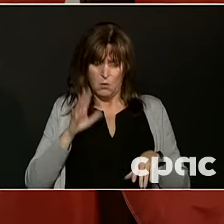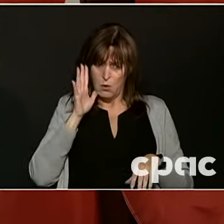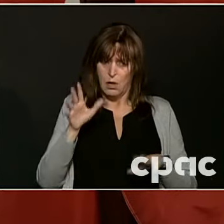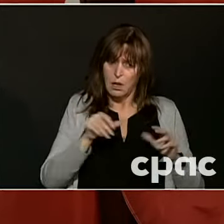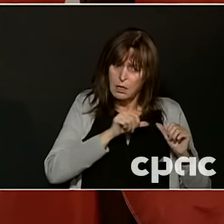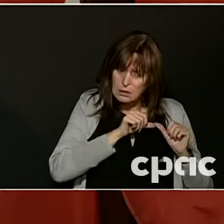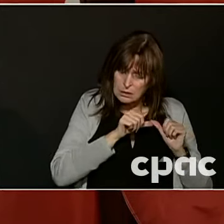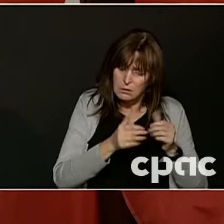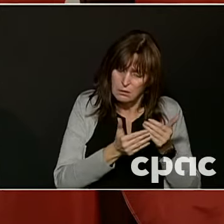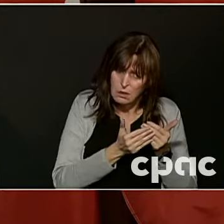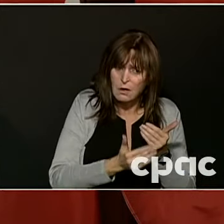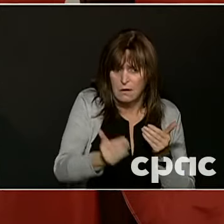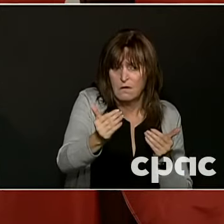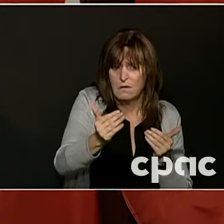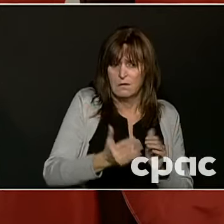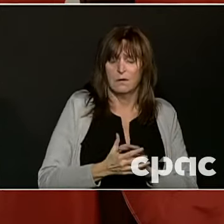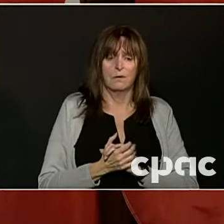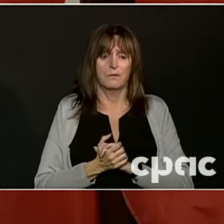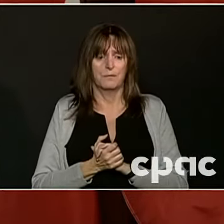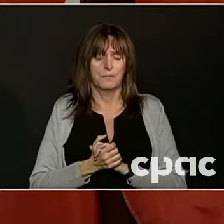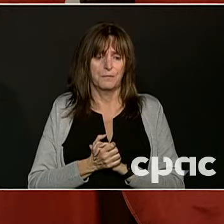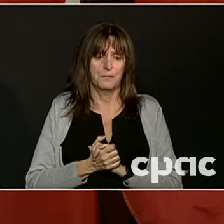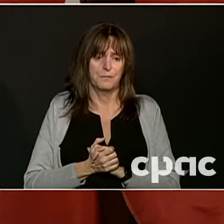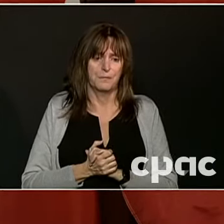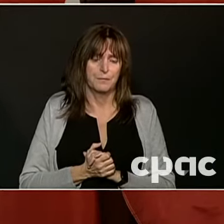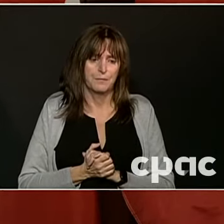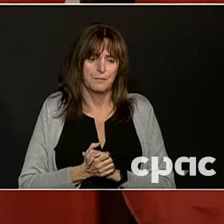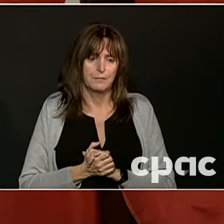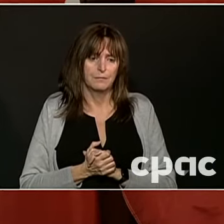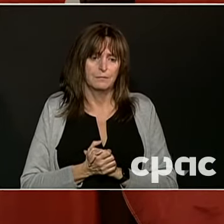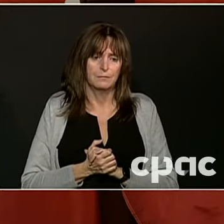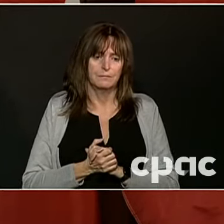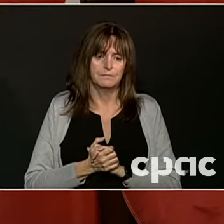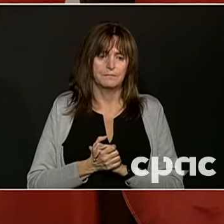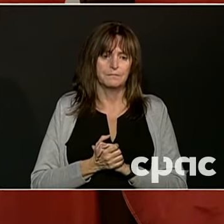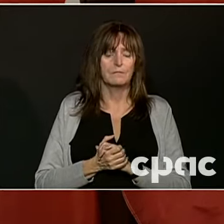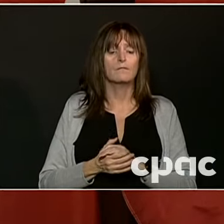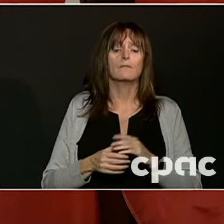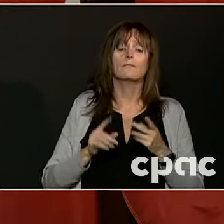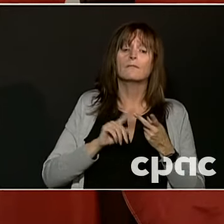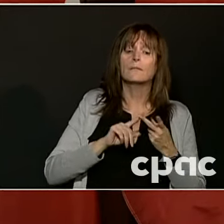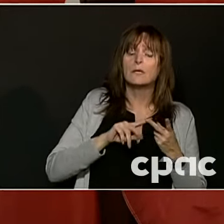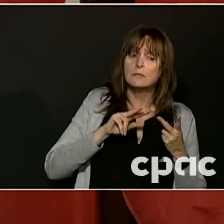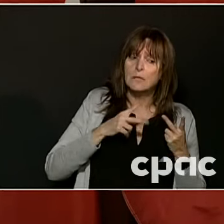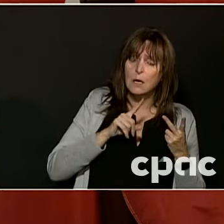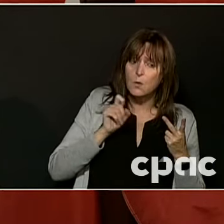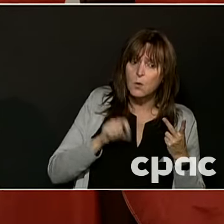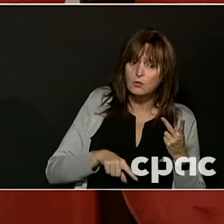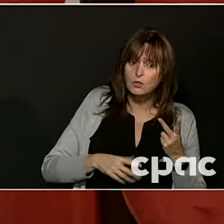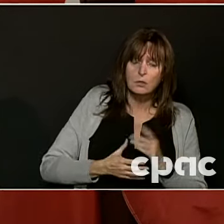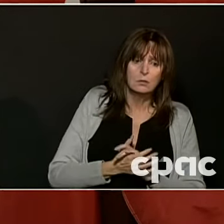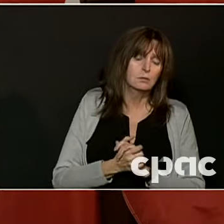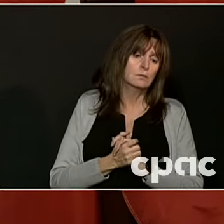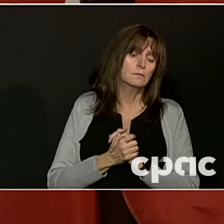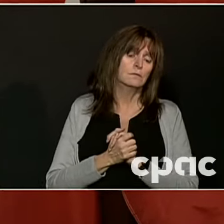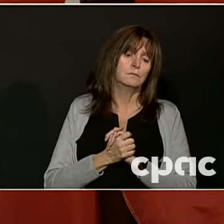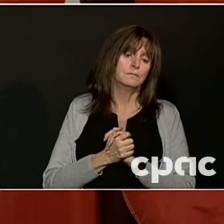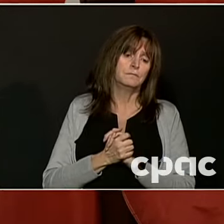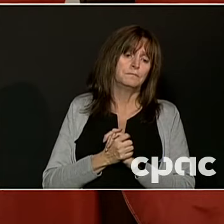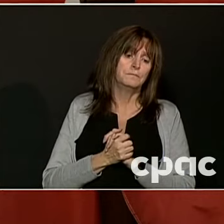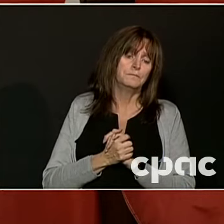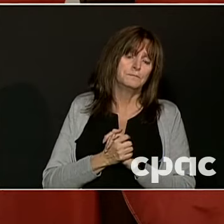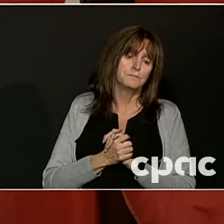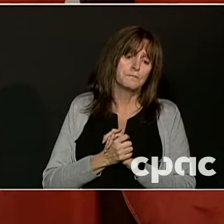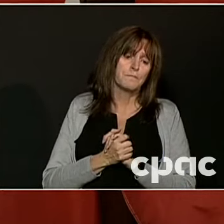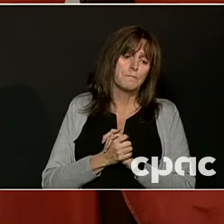up? Well, yeah, so input then, I guess, are you going to revise this, given the